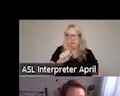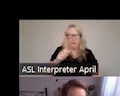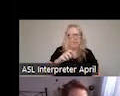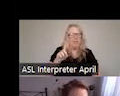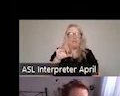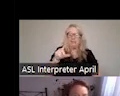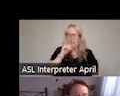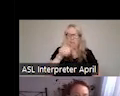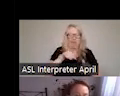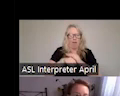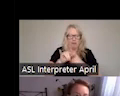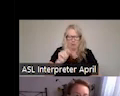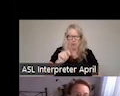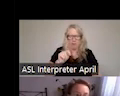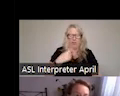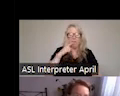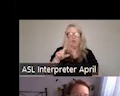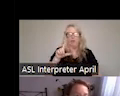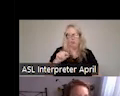not access it in 2020,